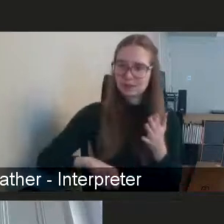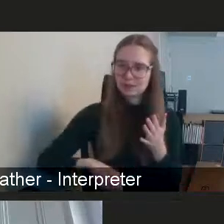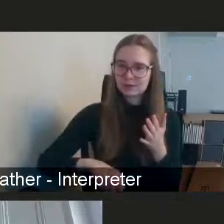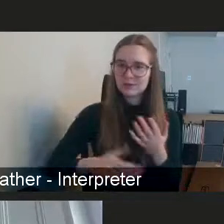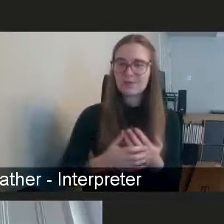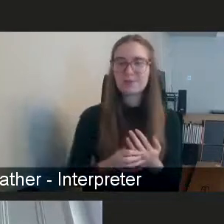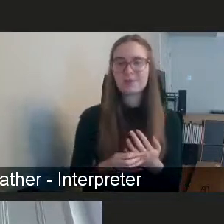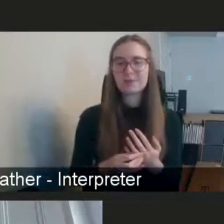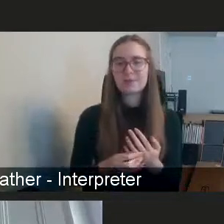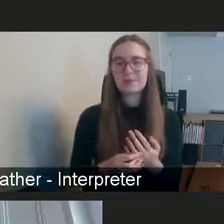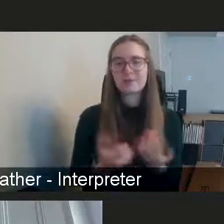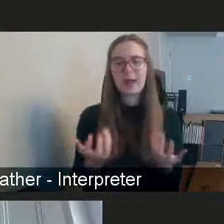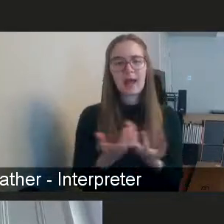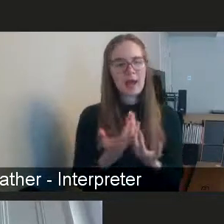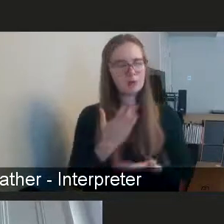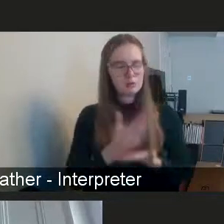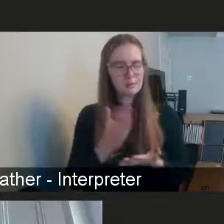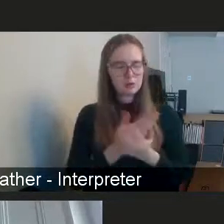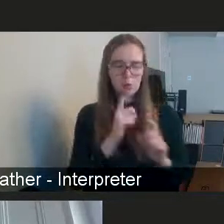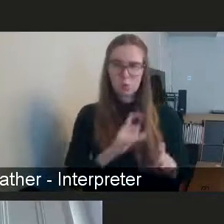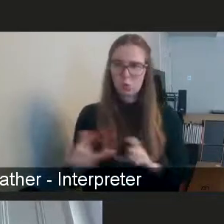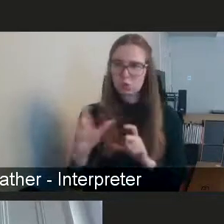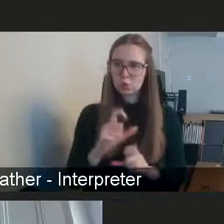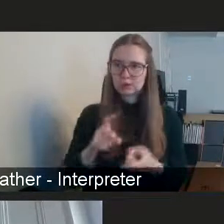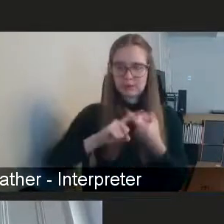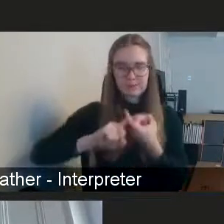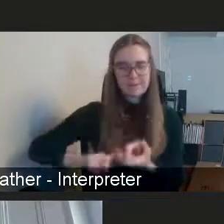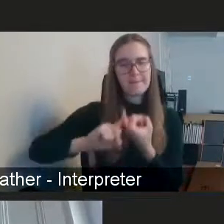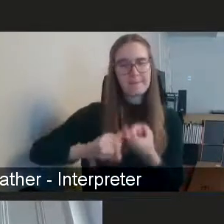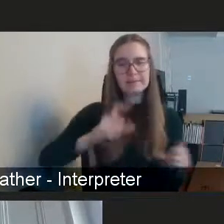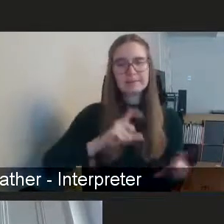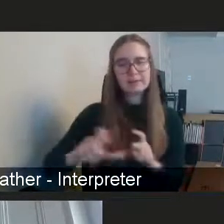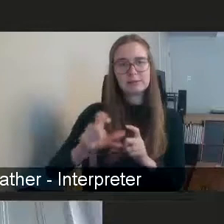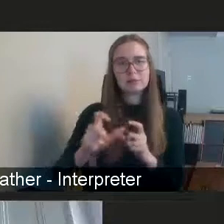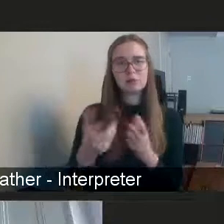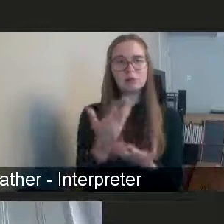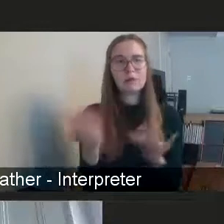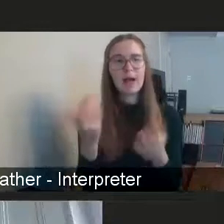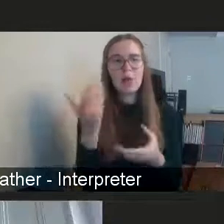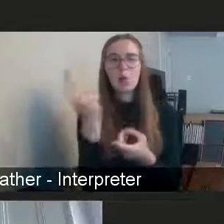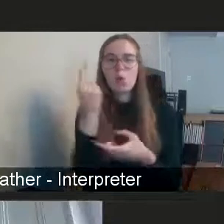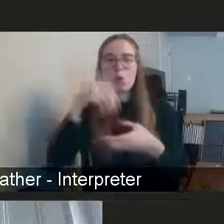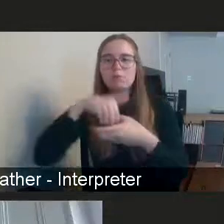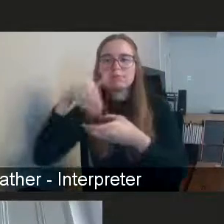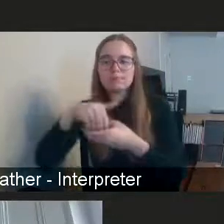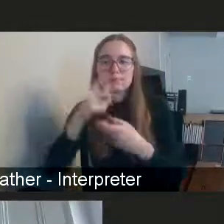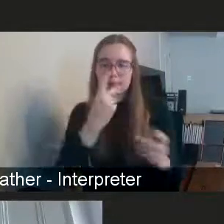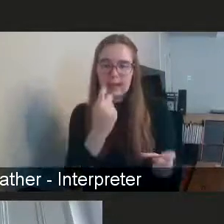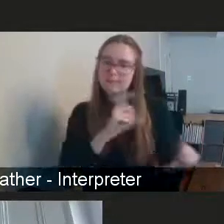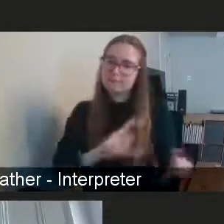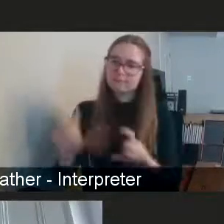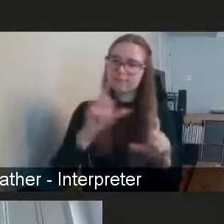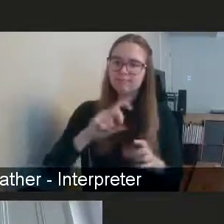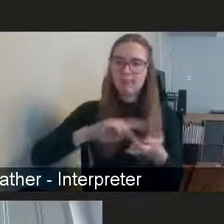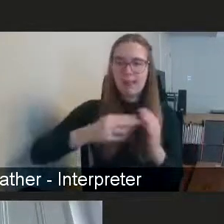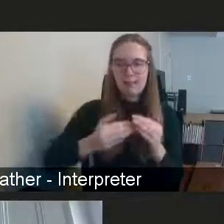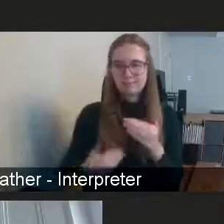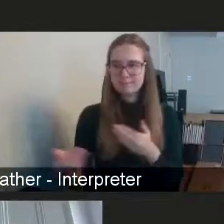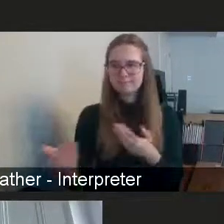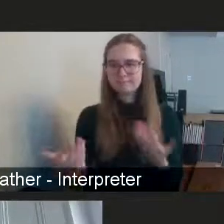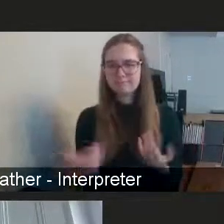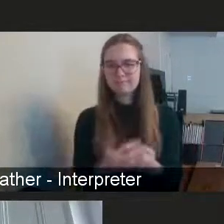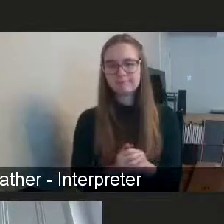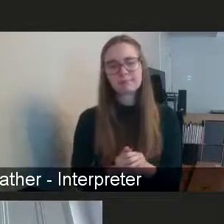get some continuity and ongoing commitment, regardless of who's running an administration? Thanks.